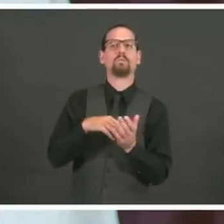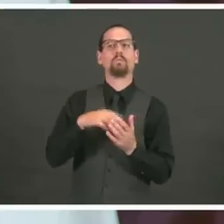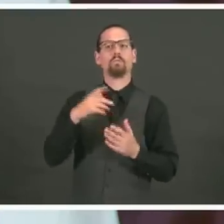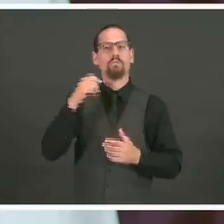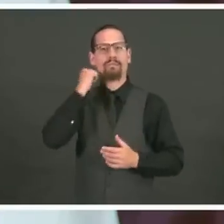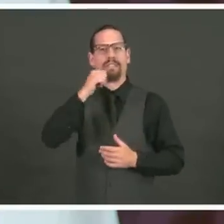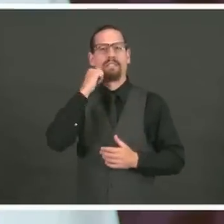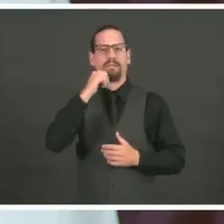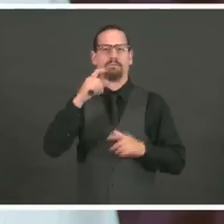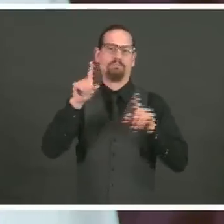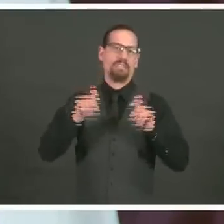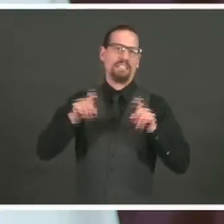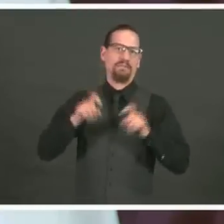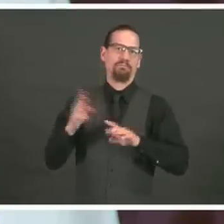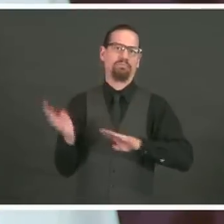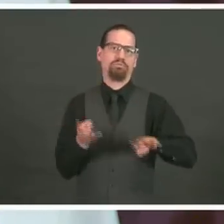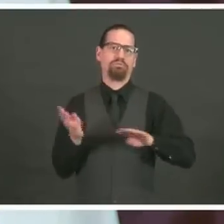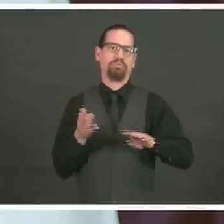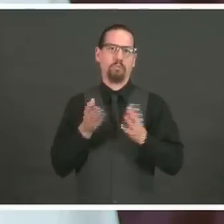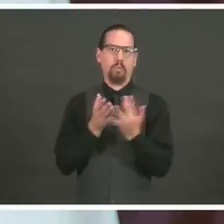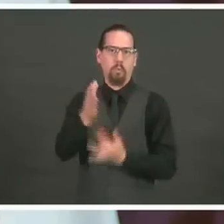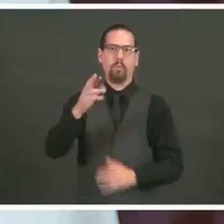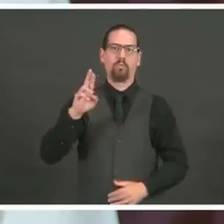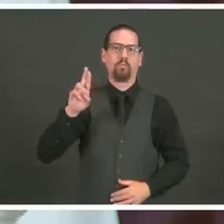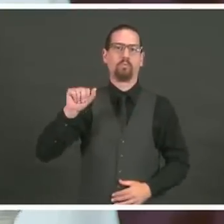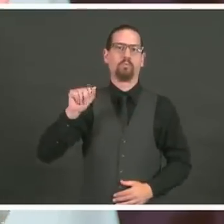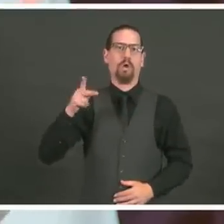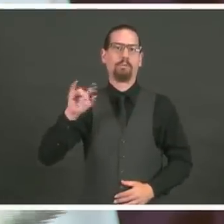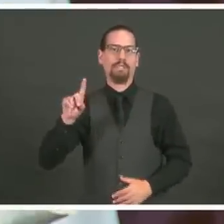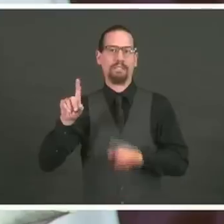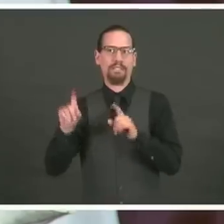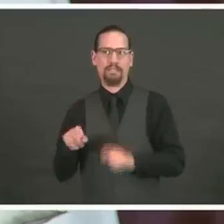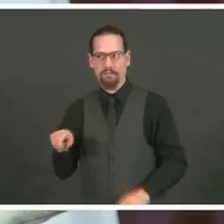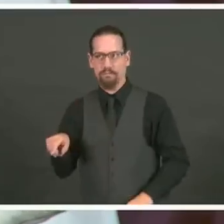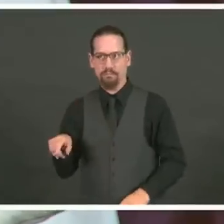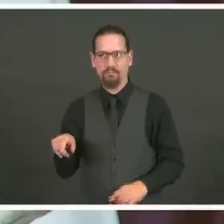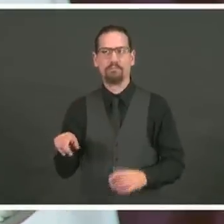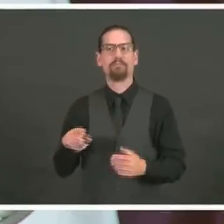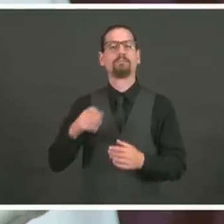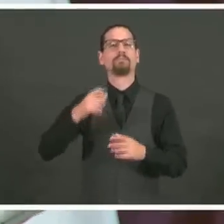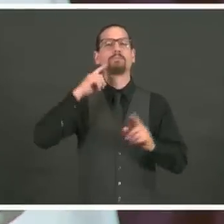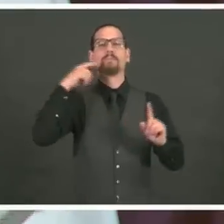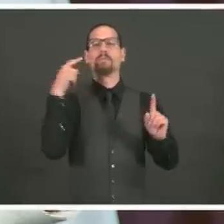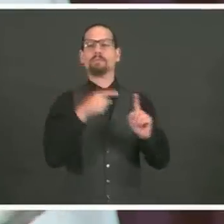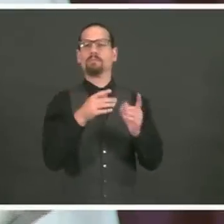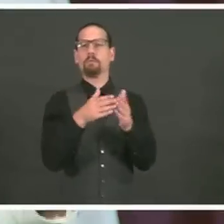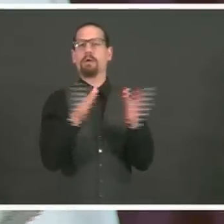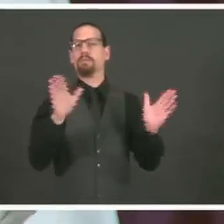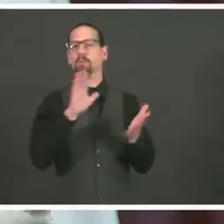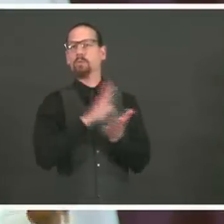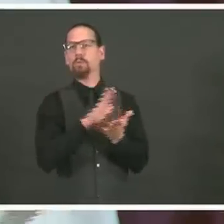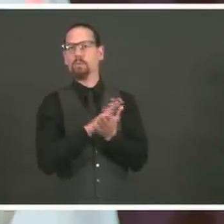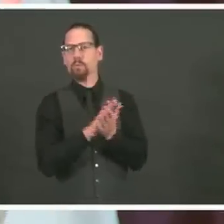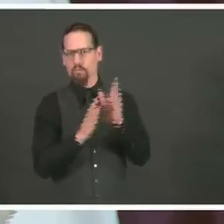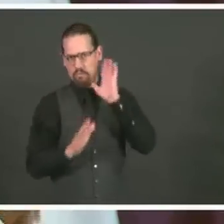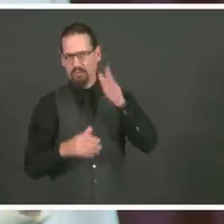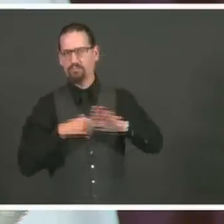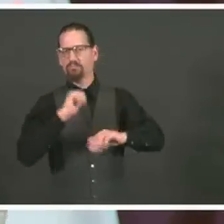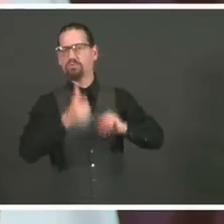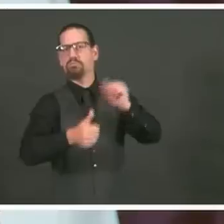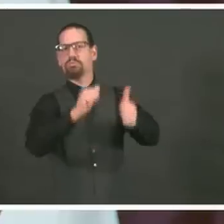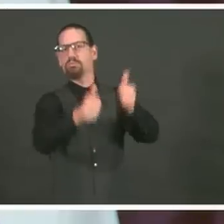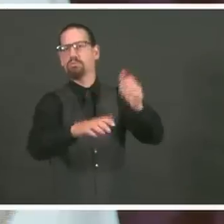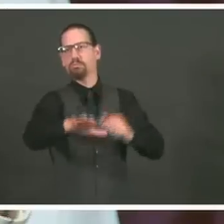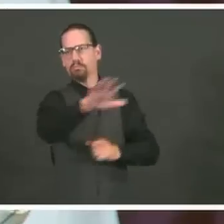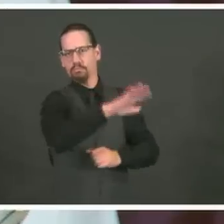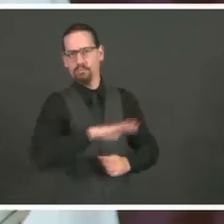be devoted to K through 12 public schools so that we can give parents and teachers and students the peace of